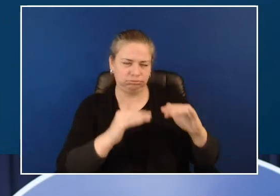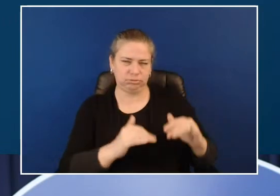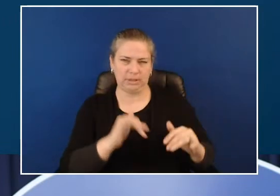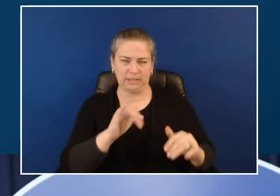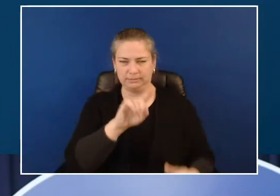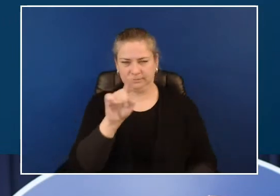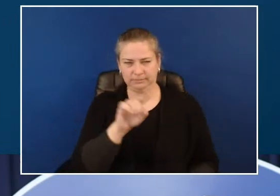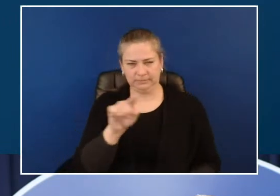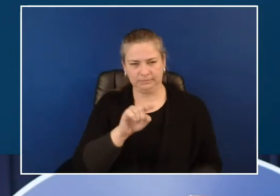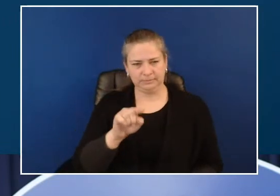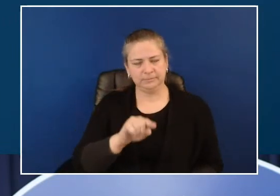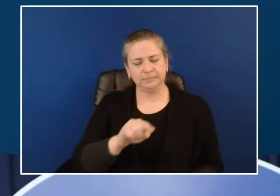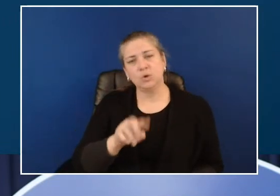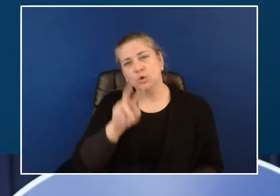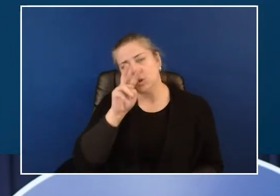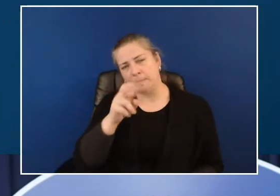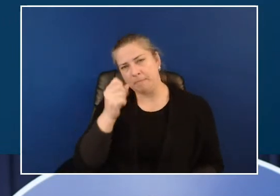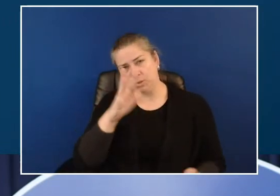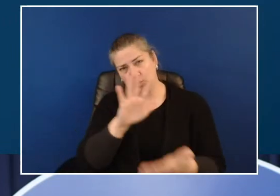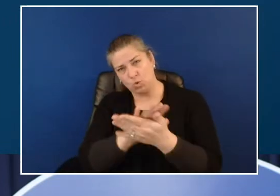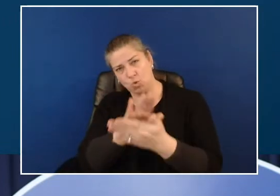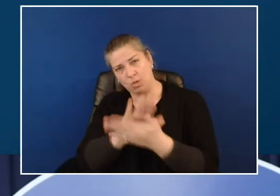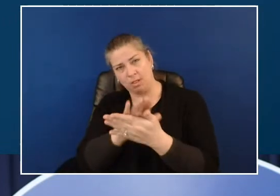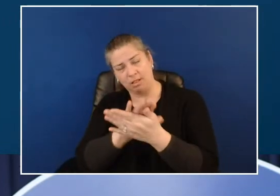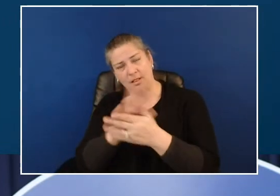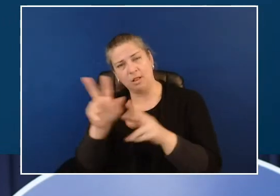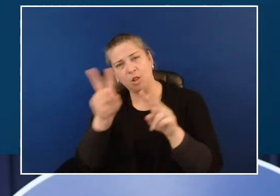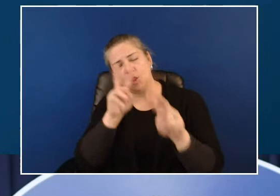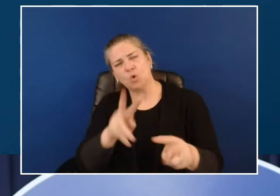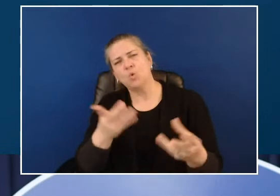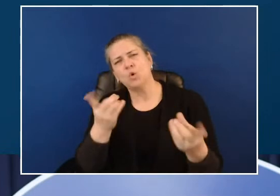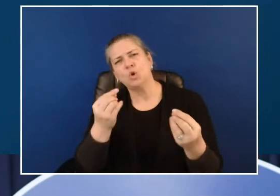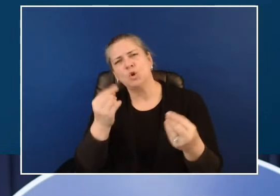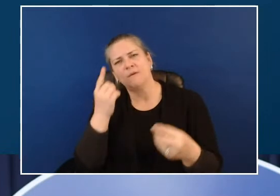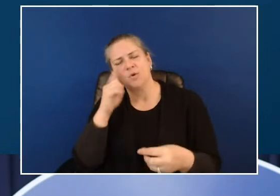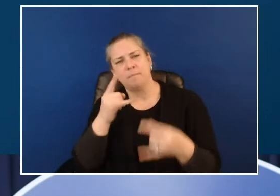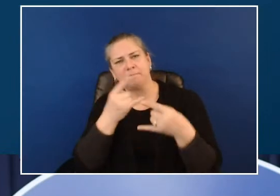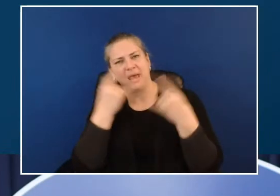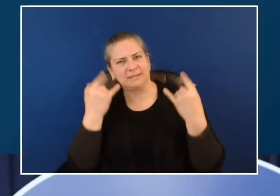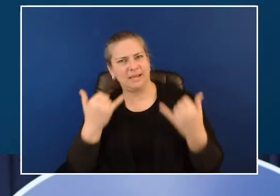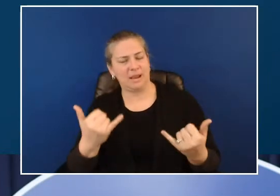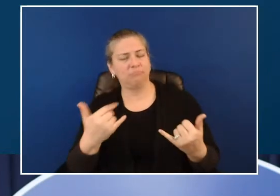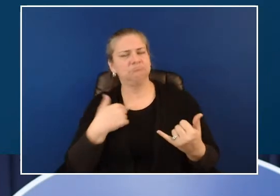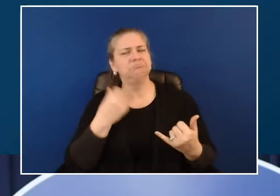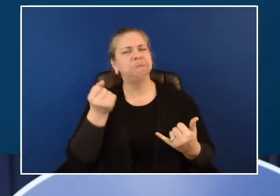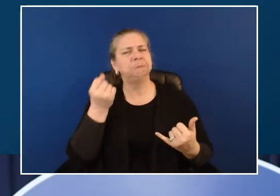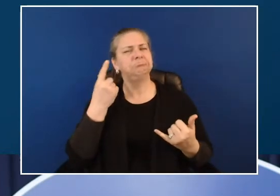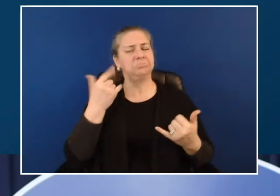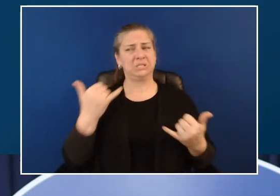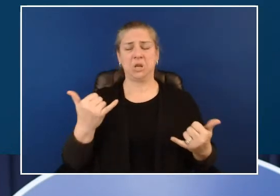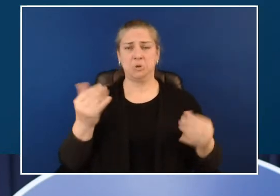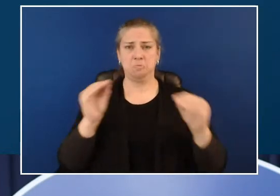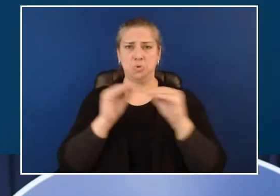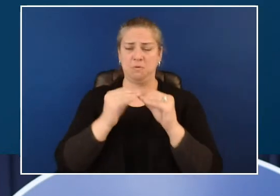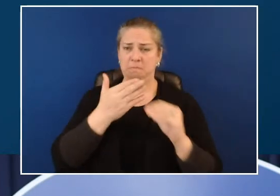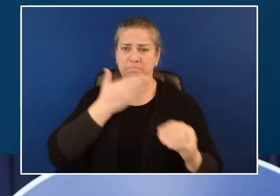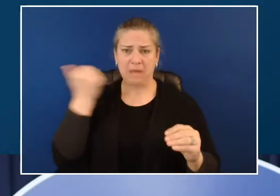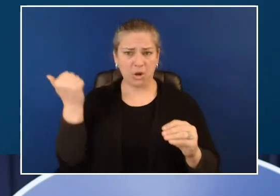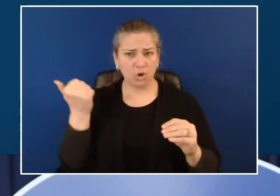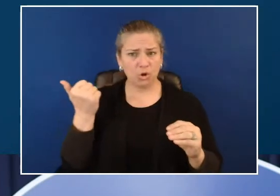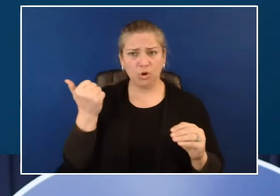point something out. A lot of schools looking at what they're going to do on masking right now. And I get that. We're moving to a much better place.